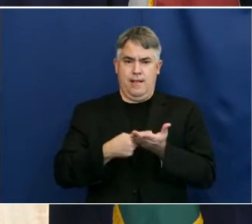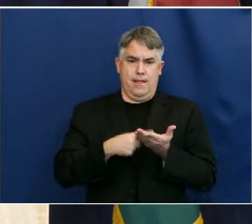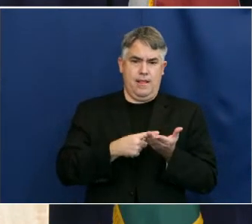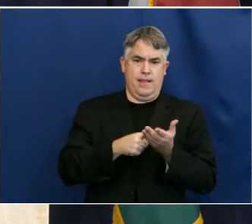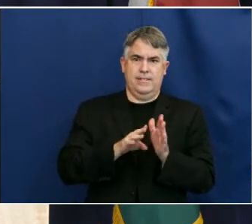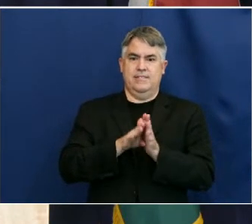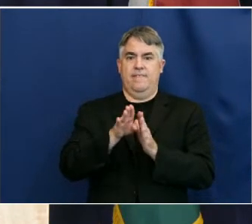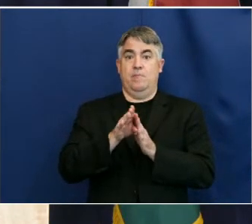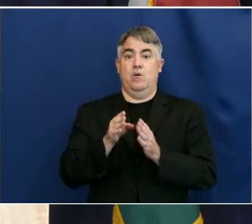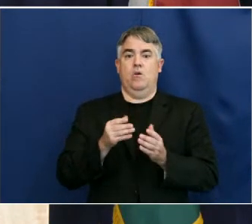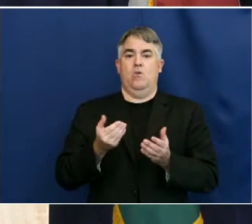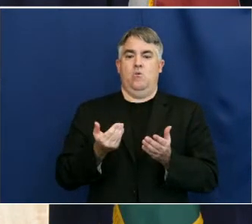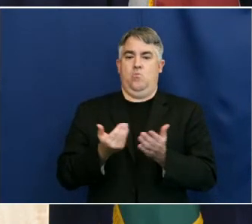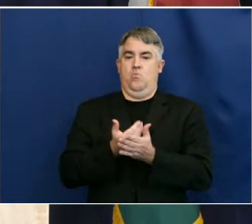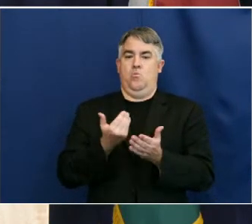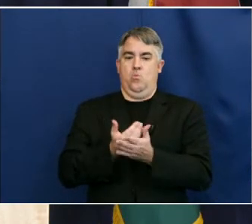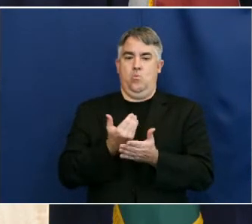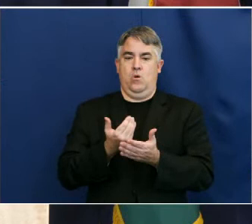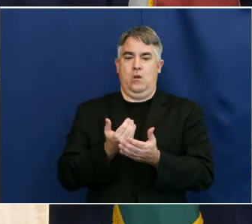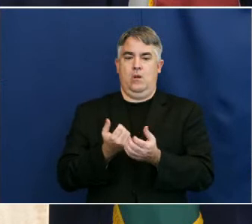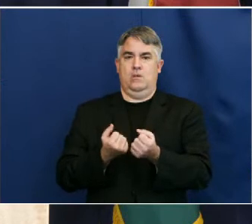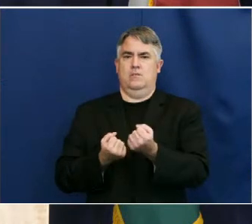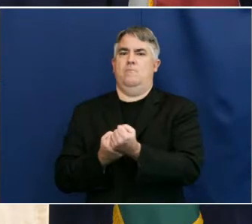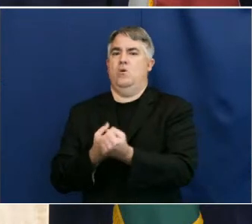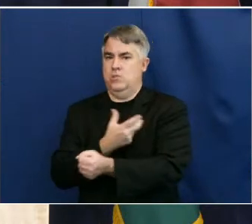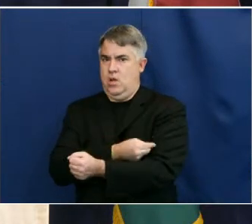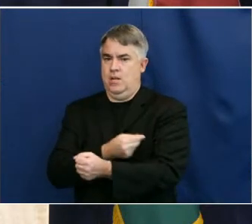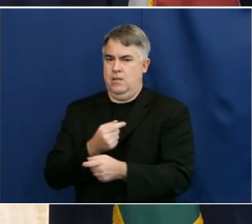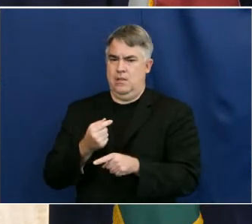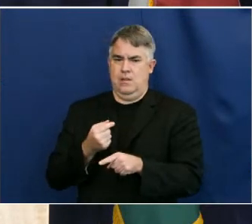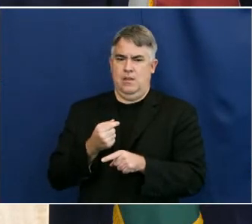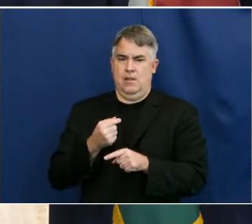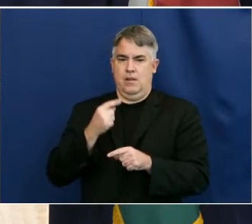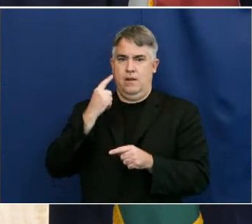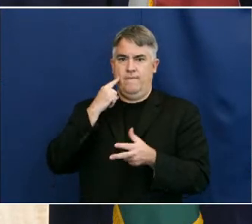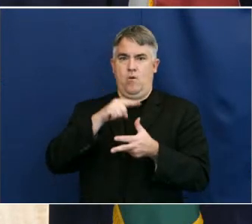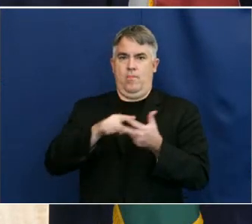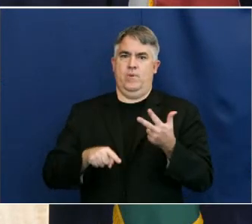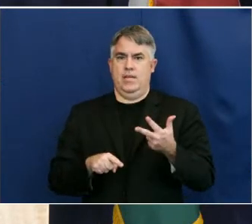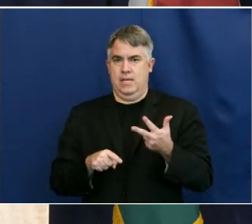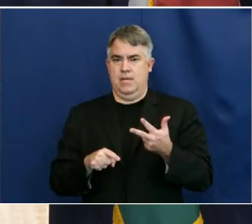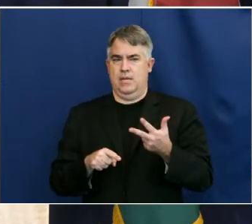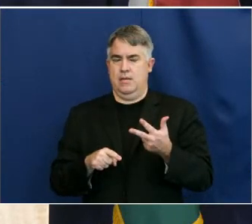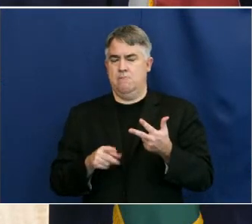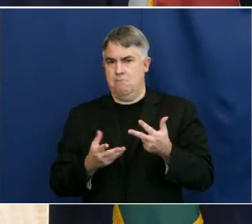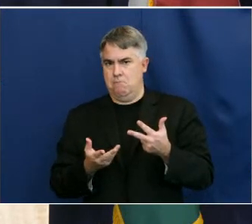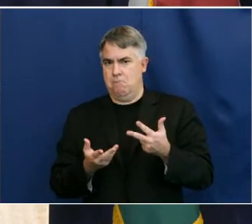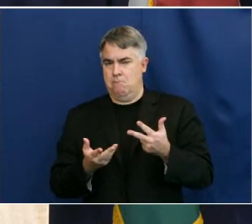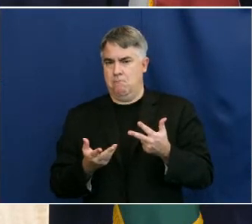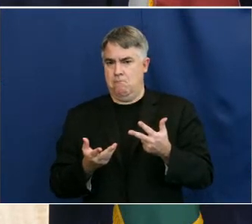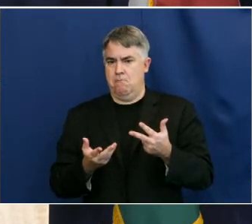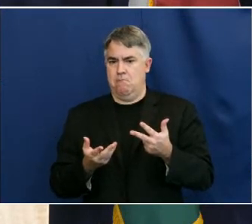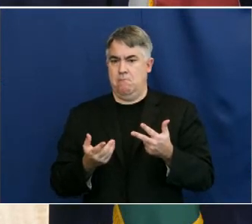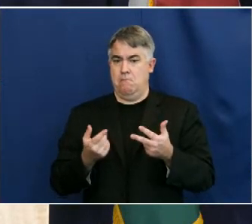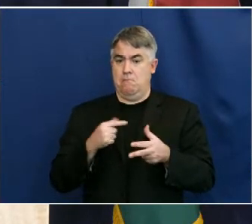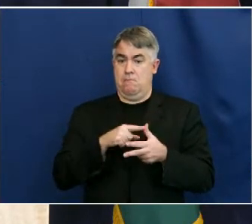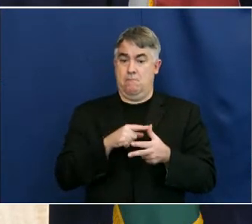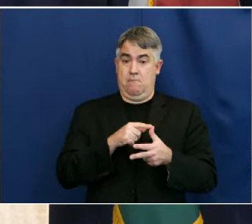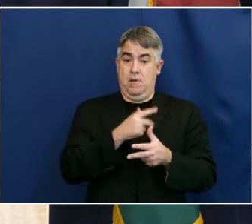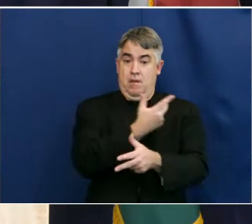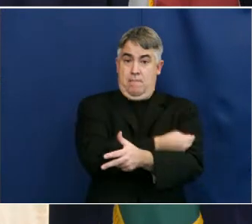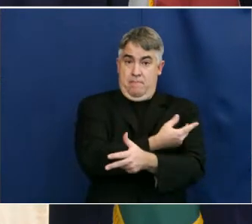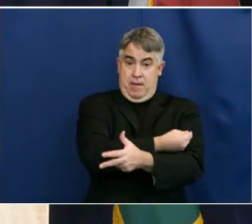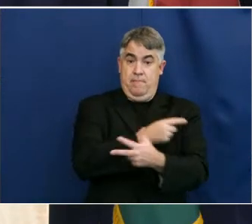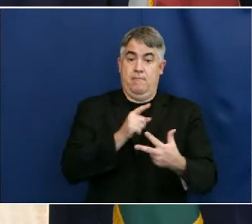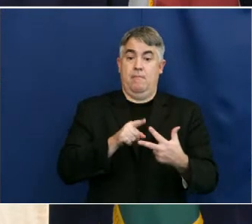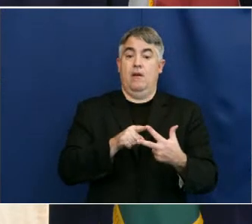for Moderna and Pfizer. So again, this is a safe and effective vaccination. It is one